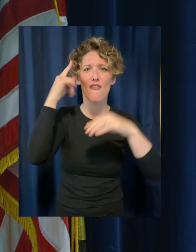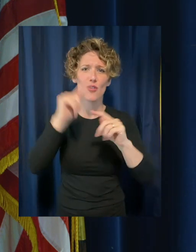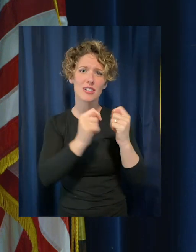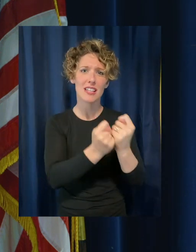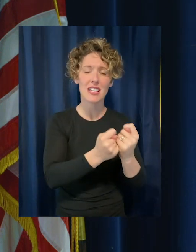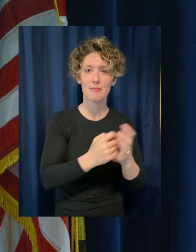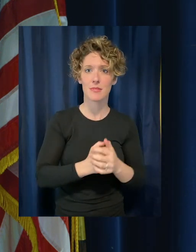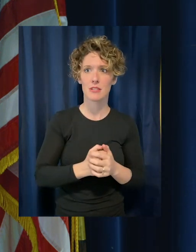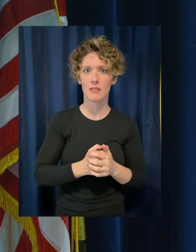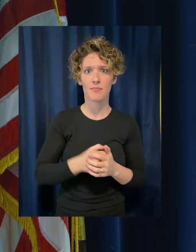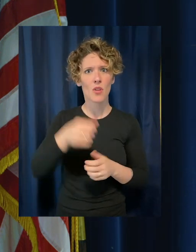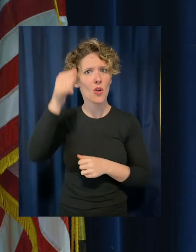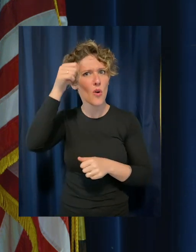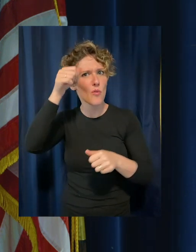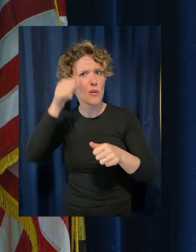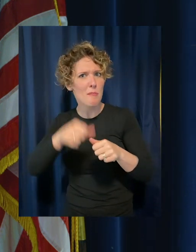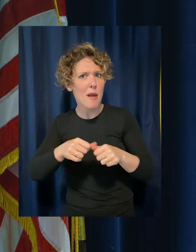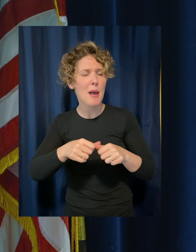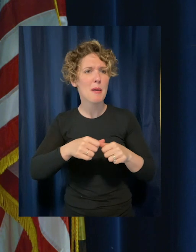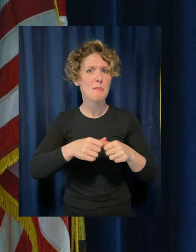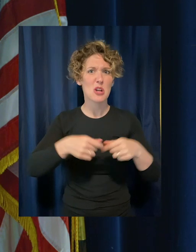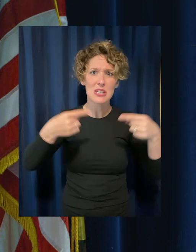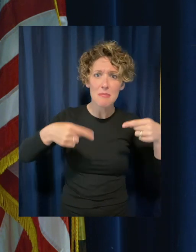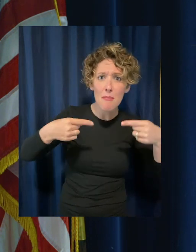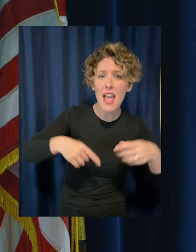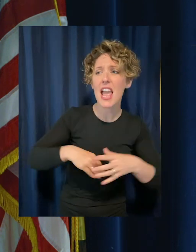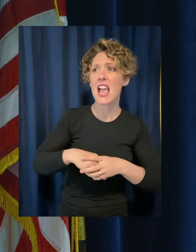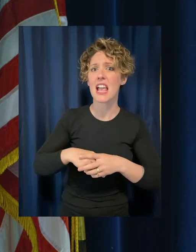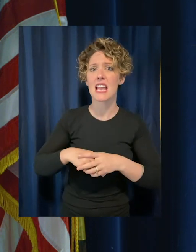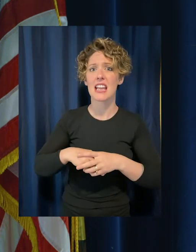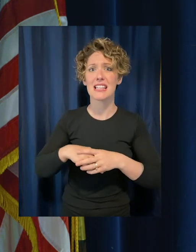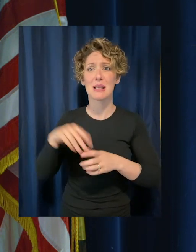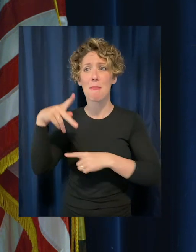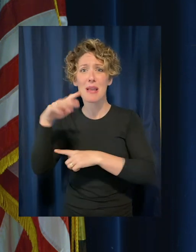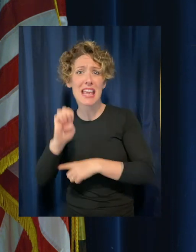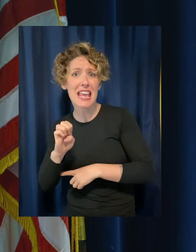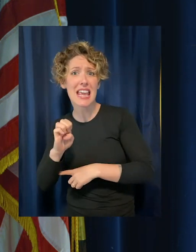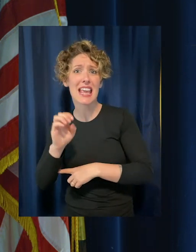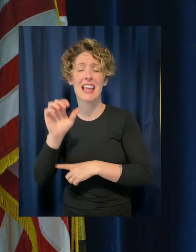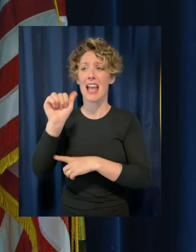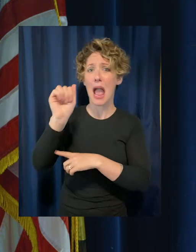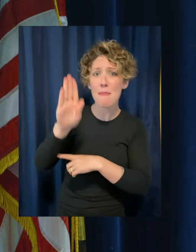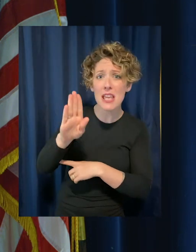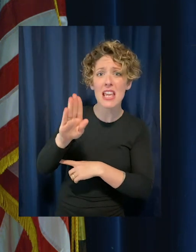and debates and plays and AV class and PE workouts.